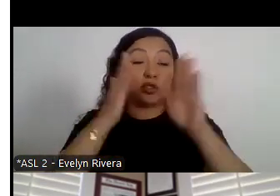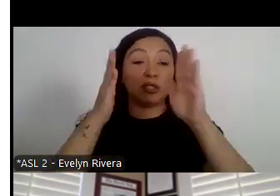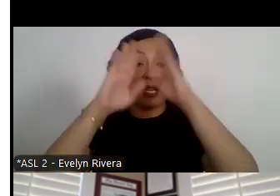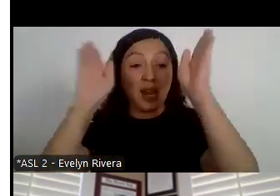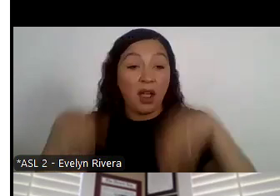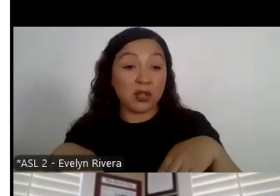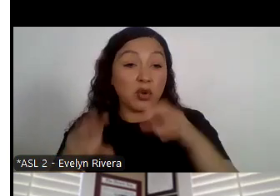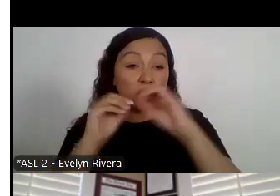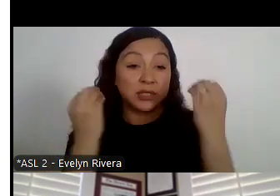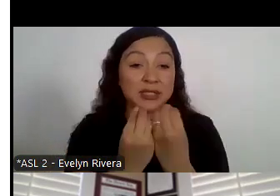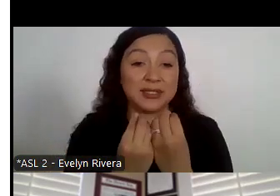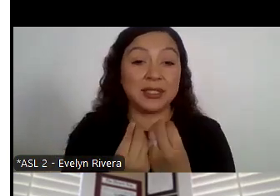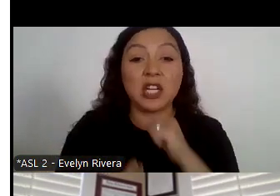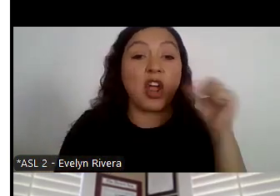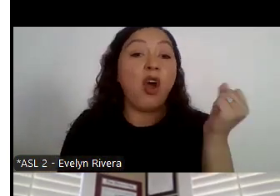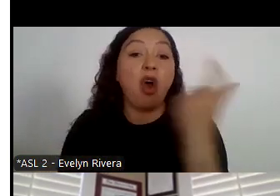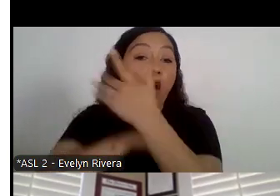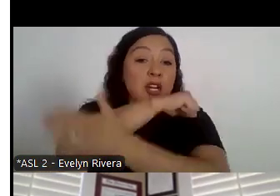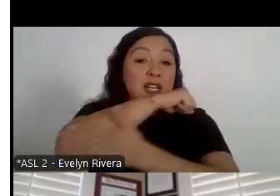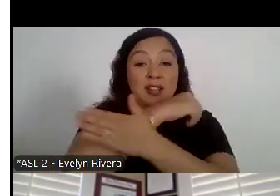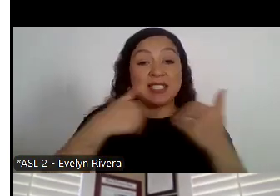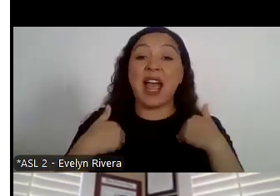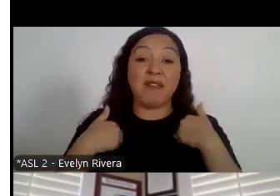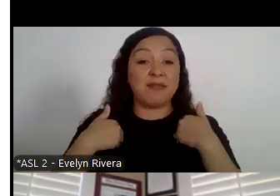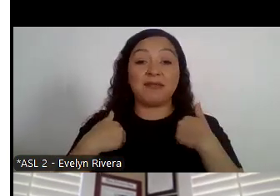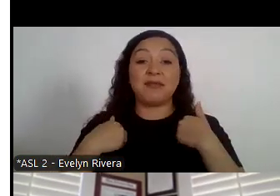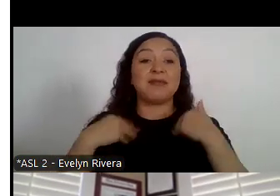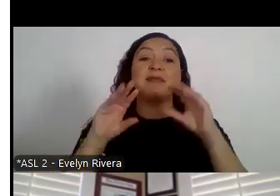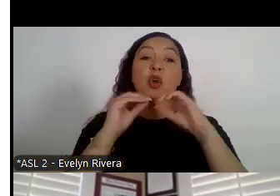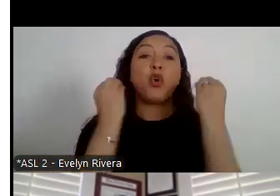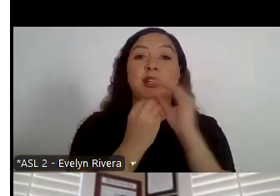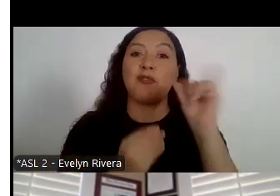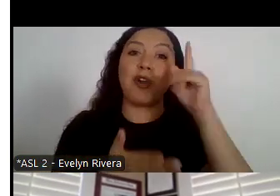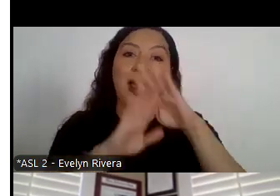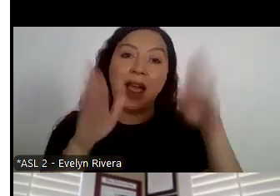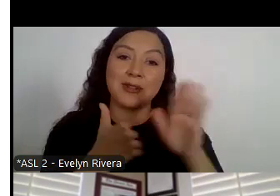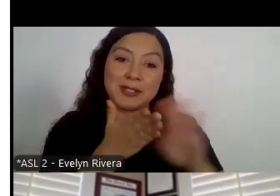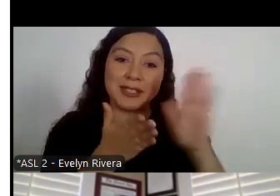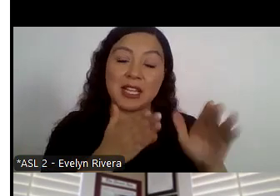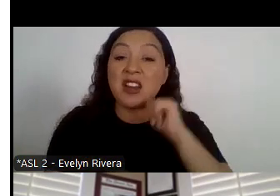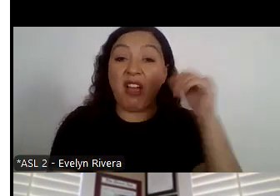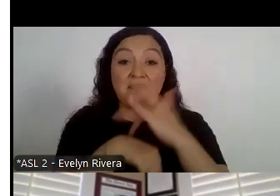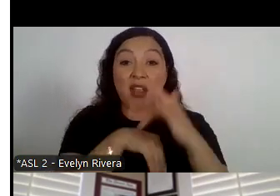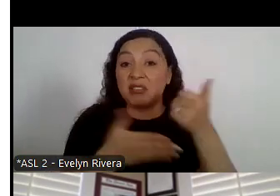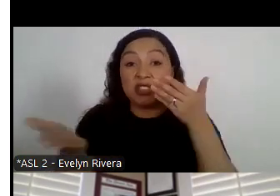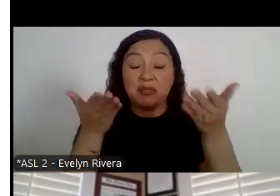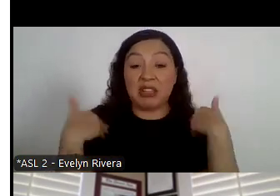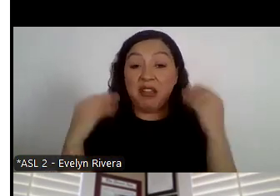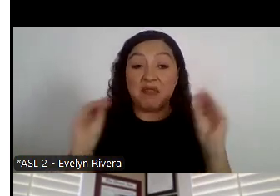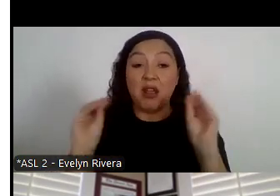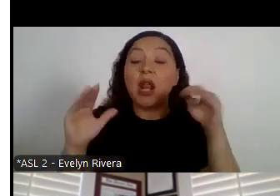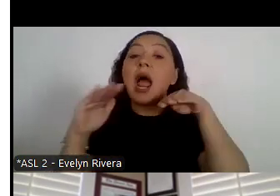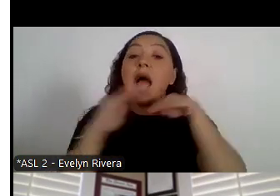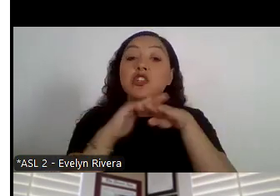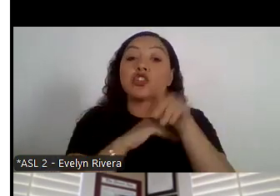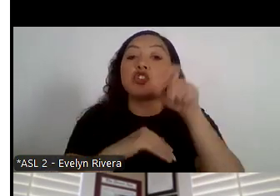said, "Not every county has an organization like this, and there's nothing available." Access should not